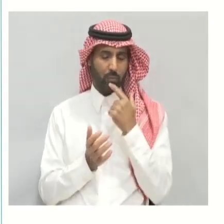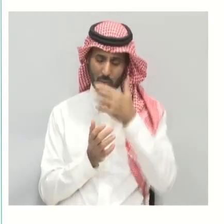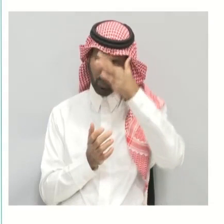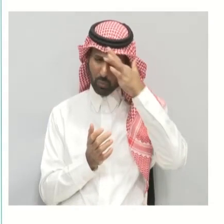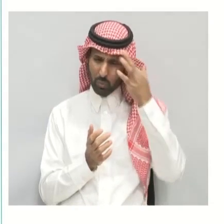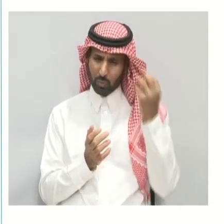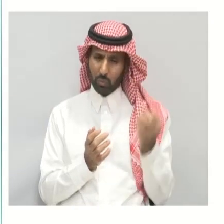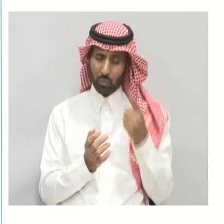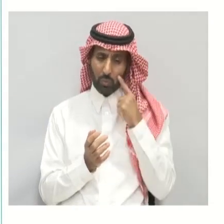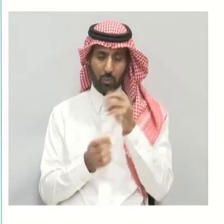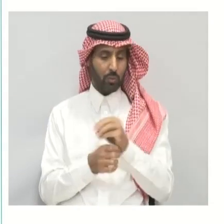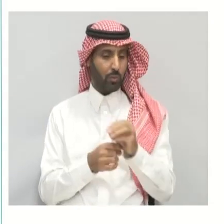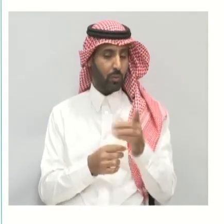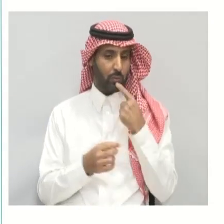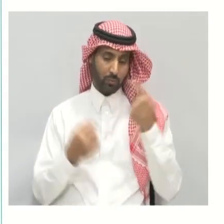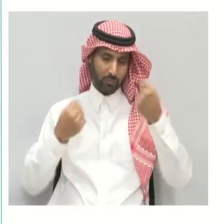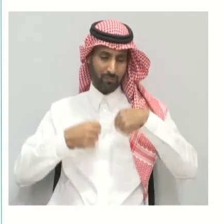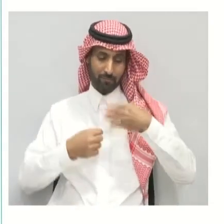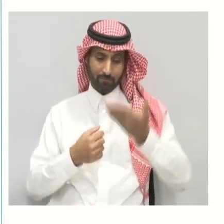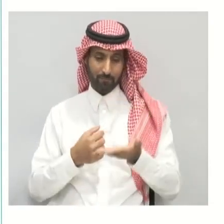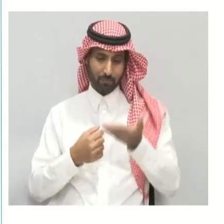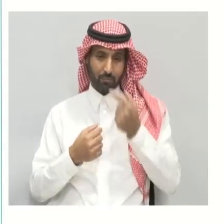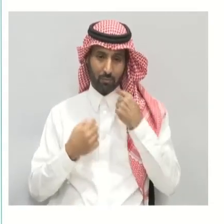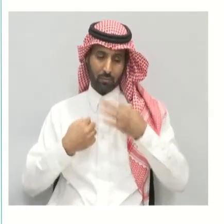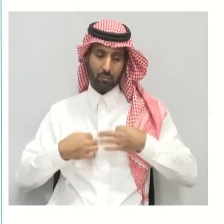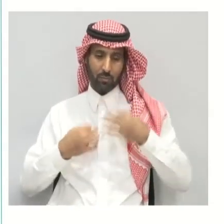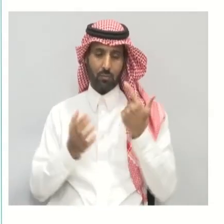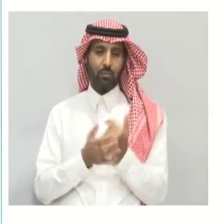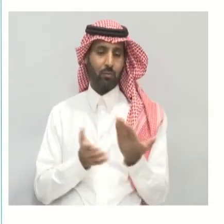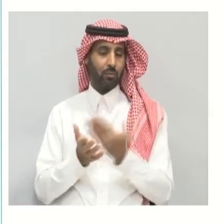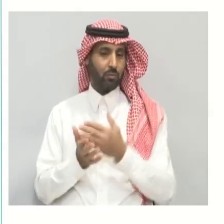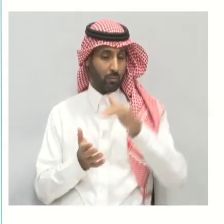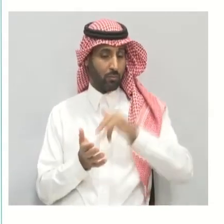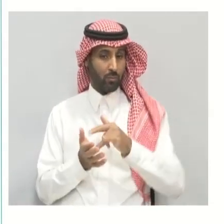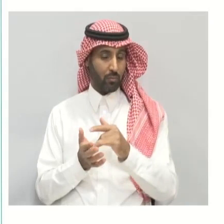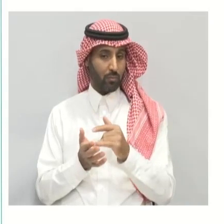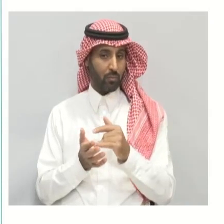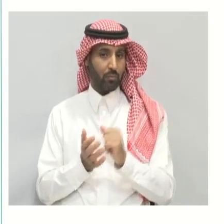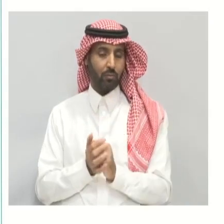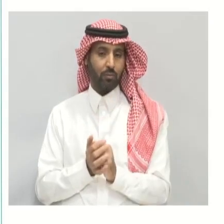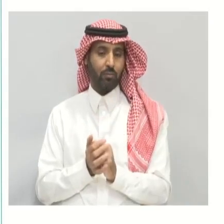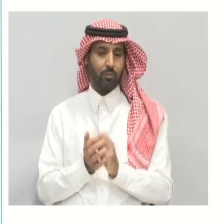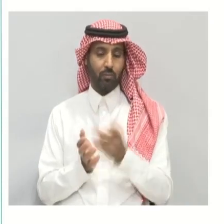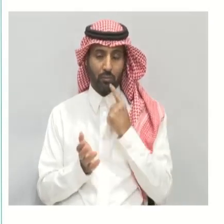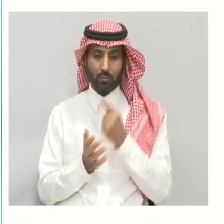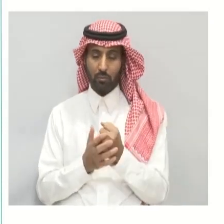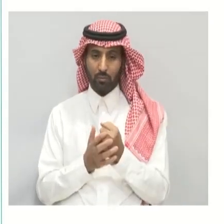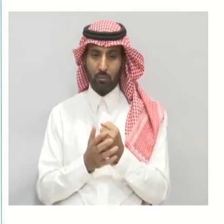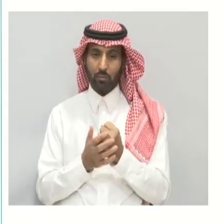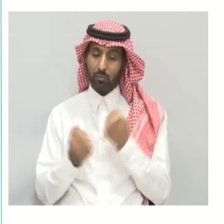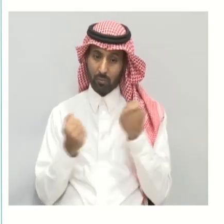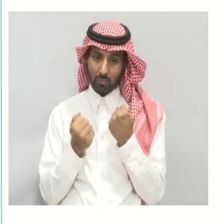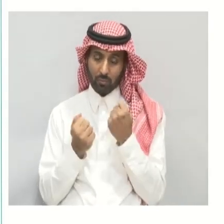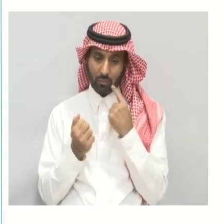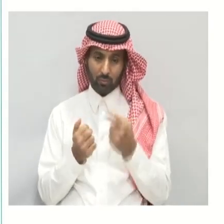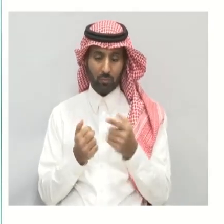summer, then we can recommend that he should wear light clothes. Or maybe he would visit in the